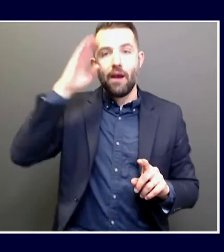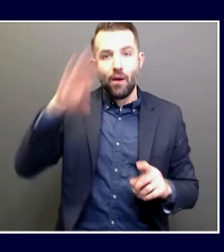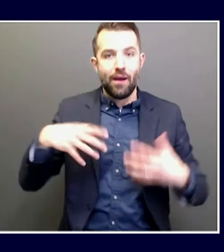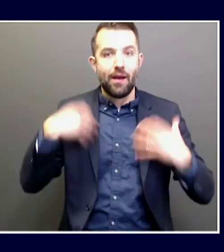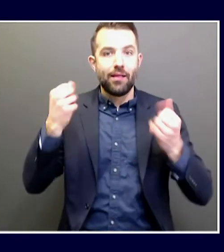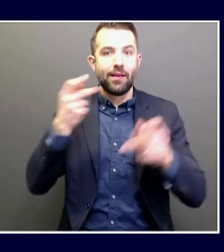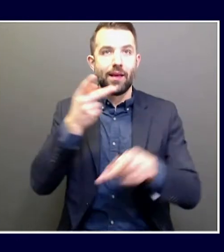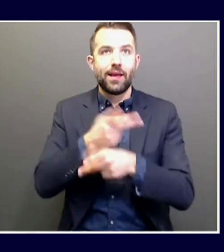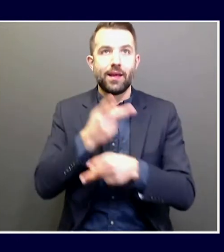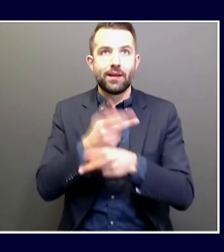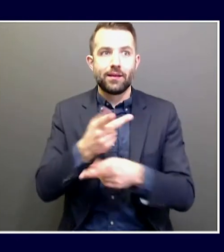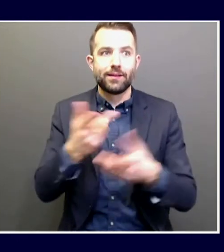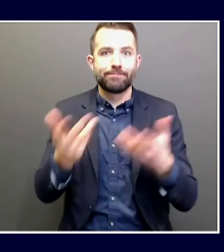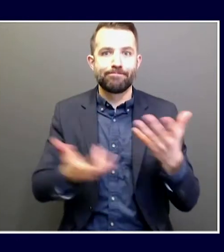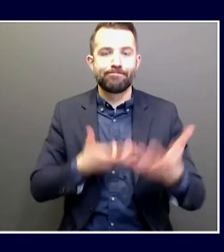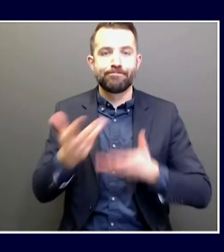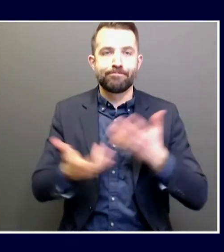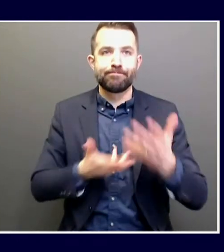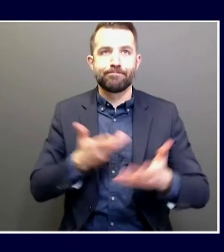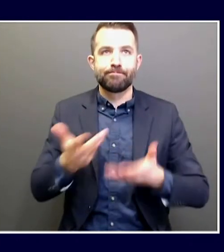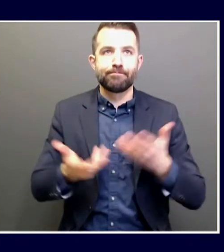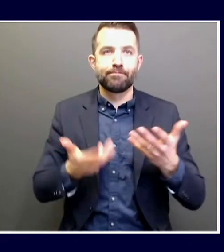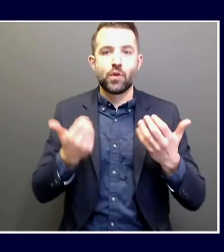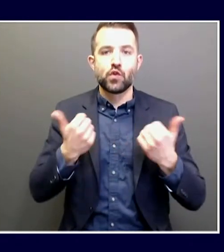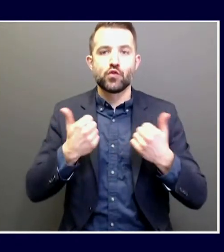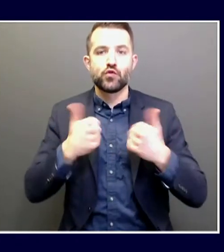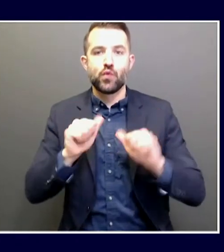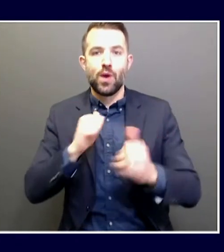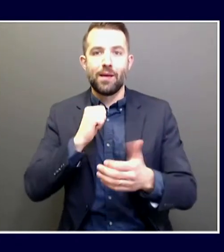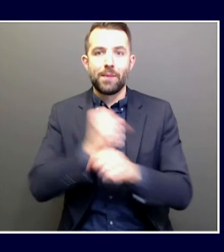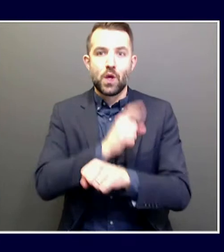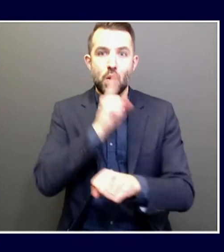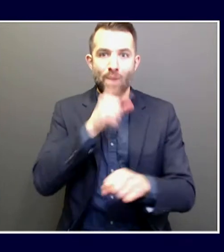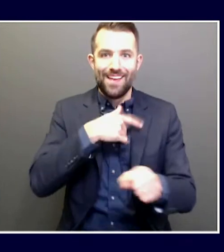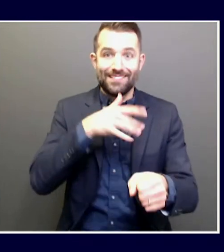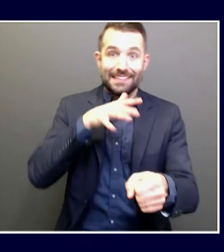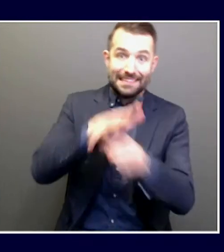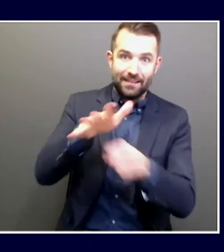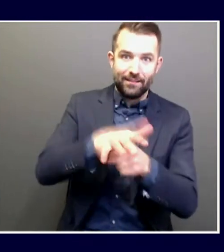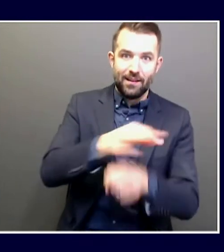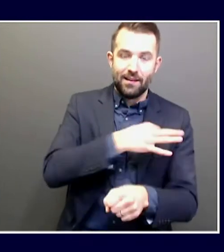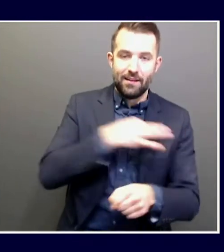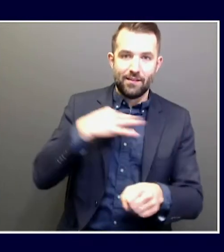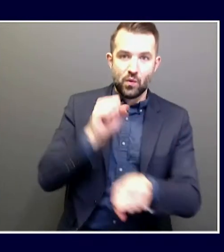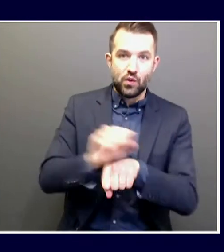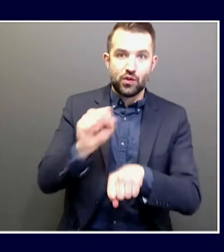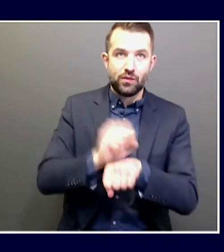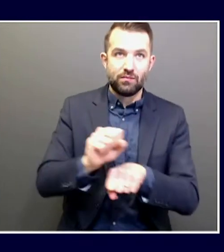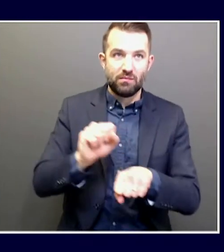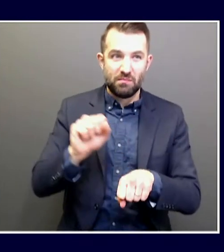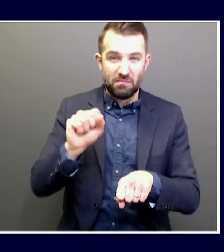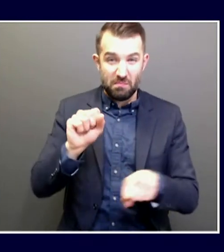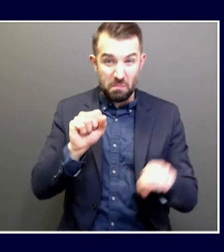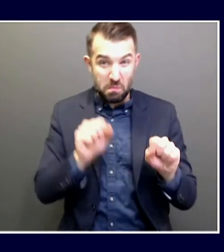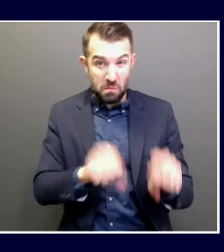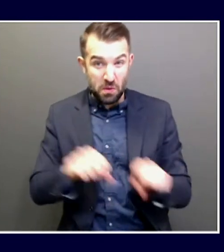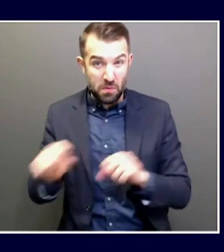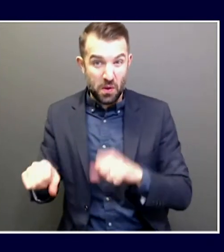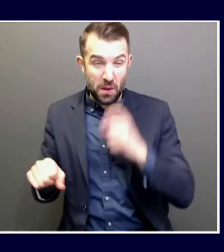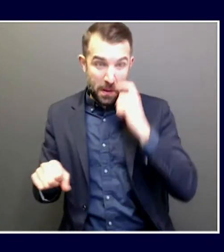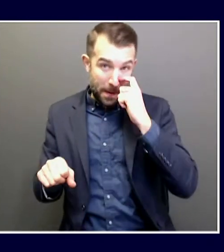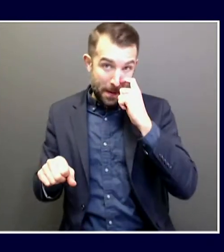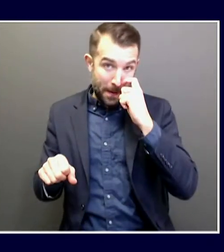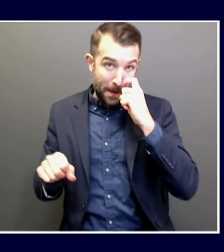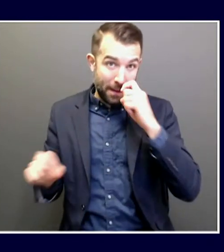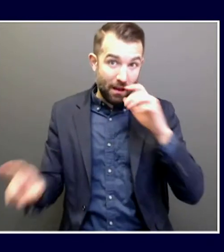people working in the hospitals, but what is the balance of the risk of possibly being exposed to someone who's symptomatic, even though they're